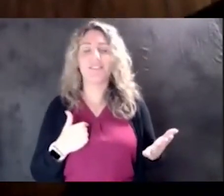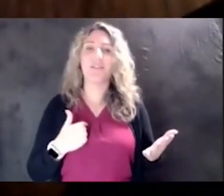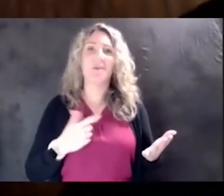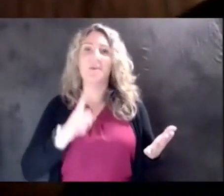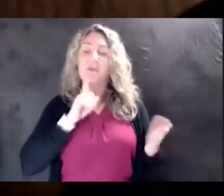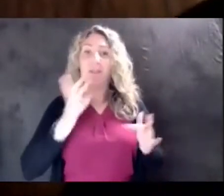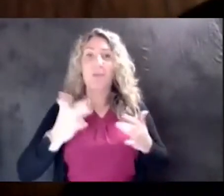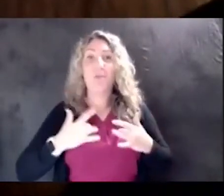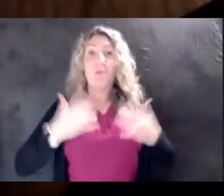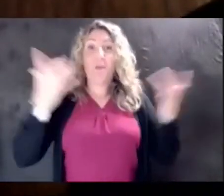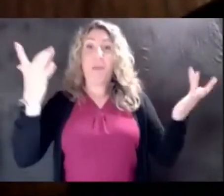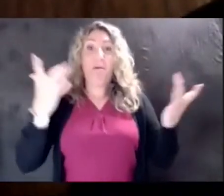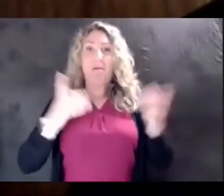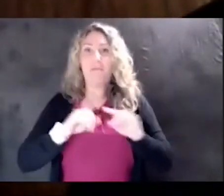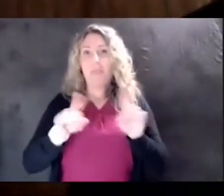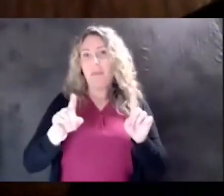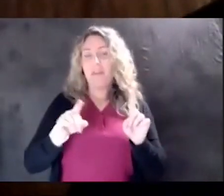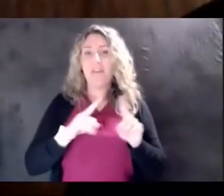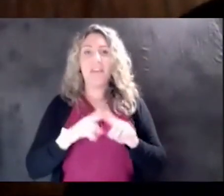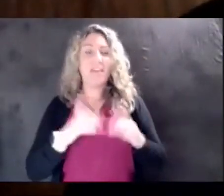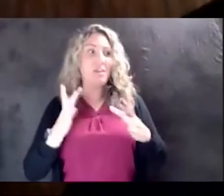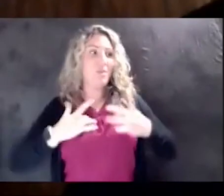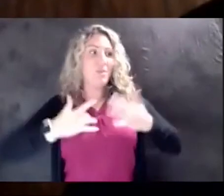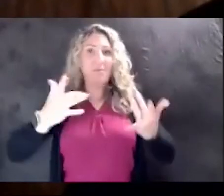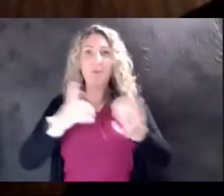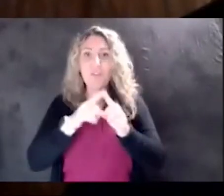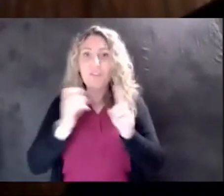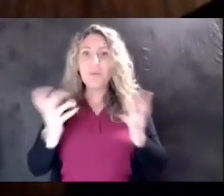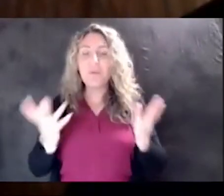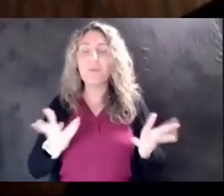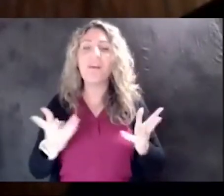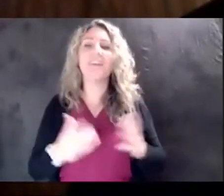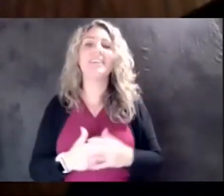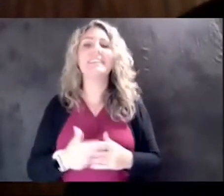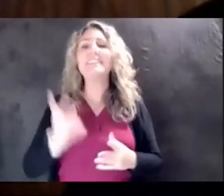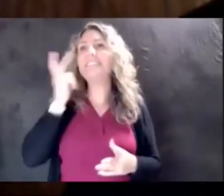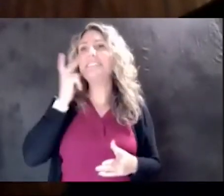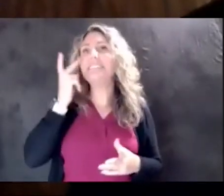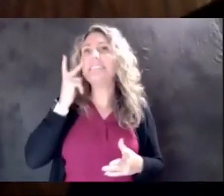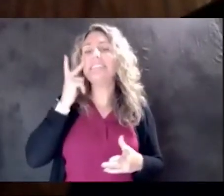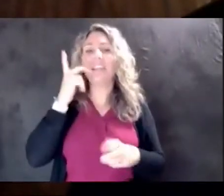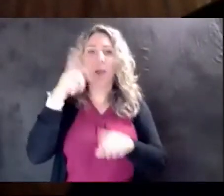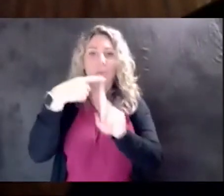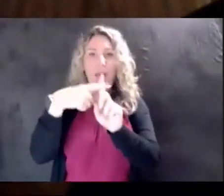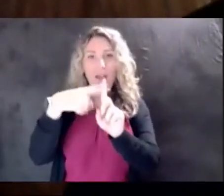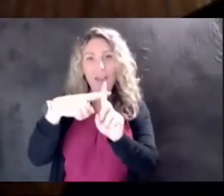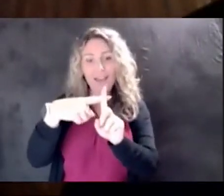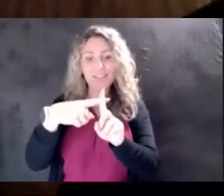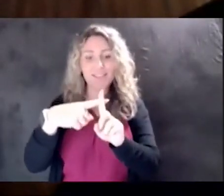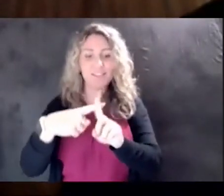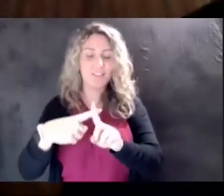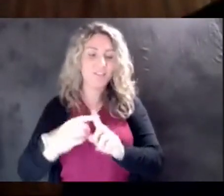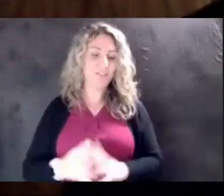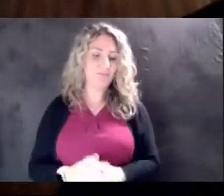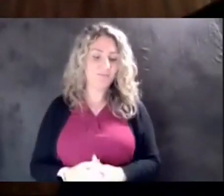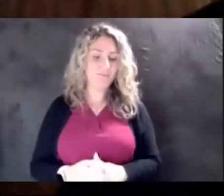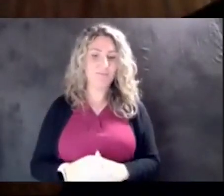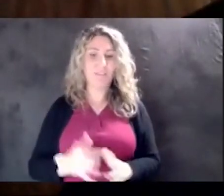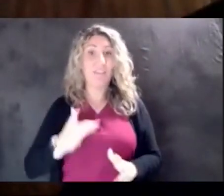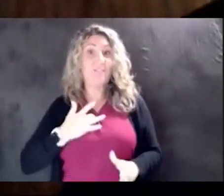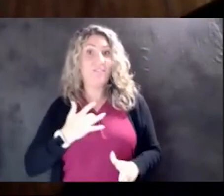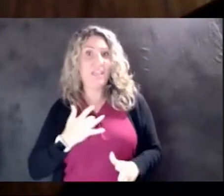thrill, but the thrill comes from seeing the positive feeling that